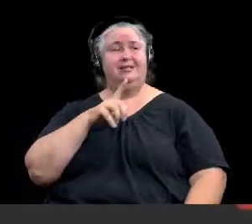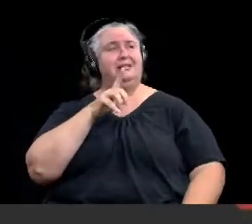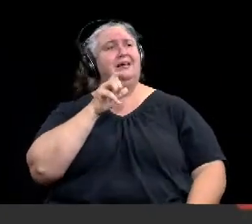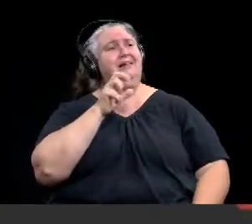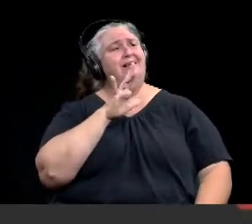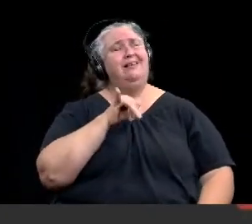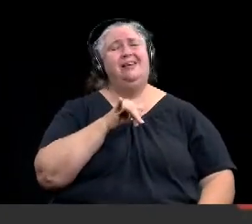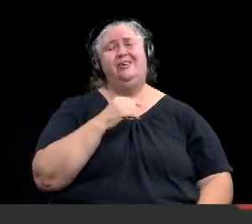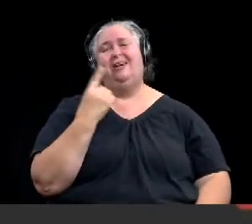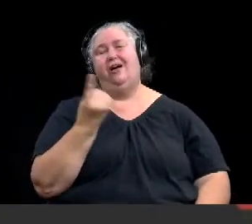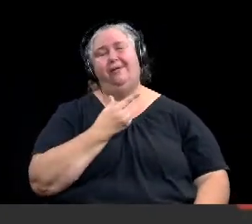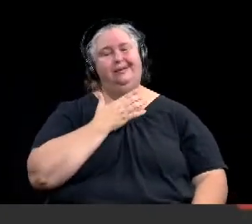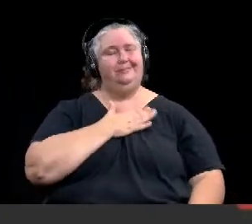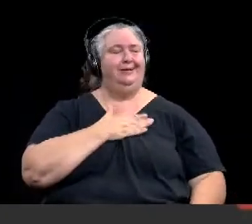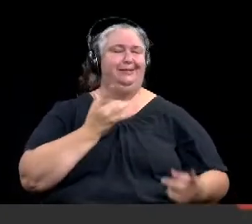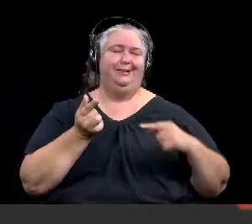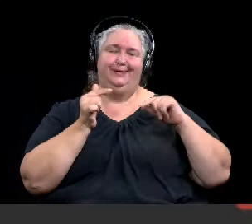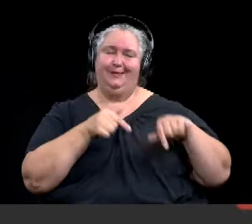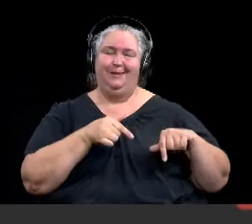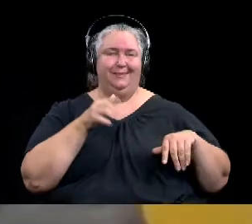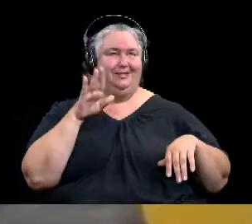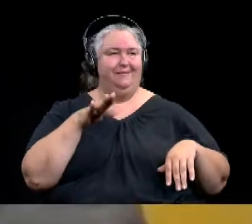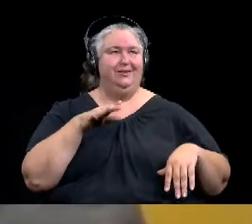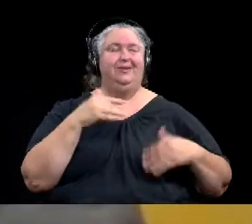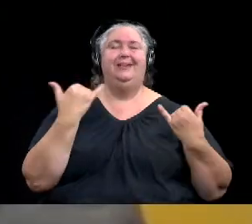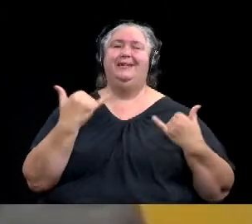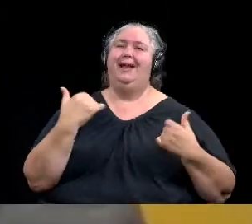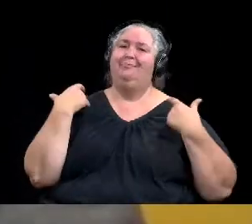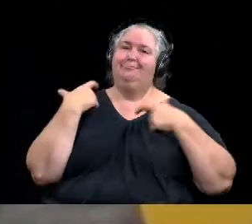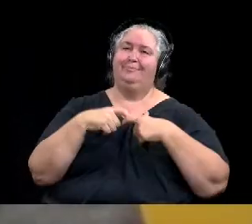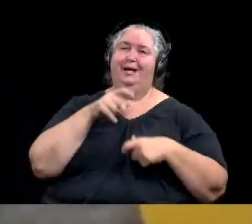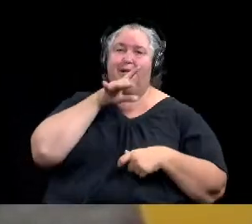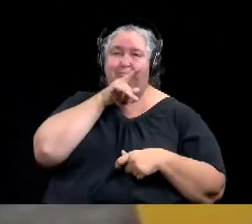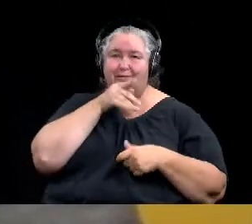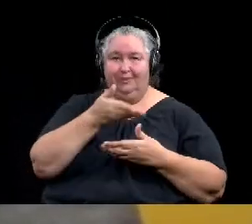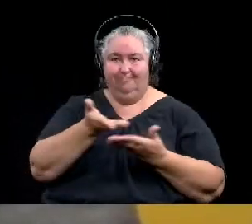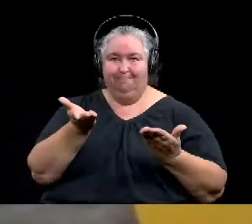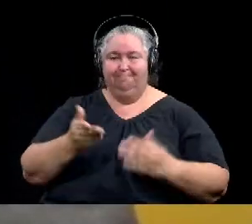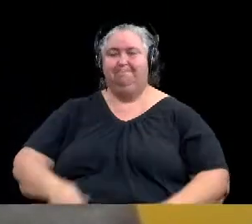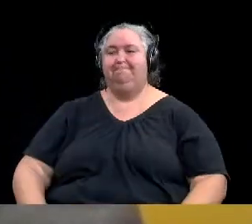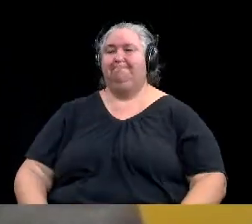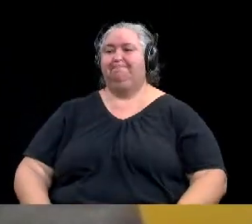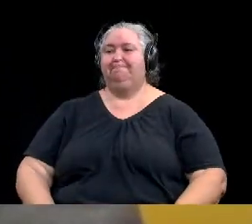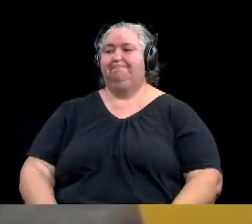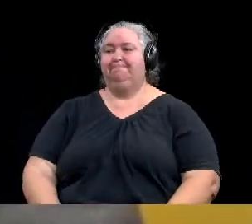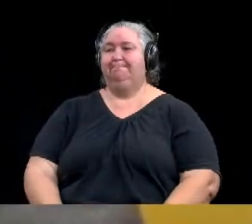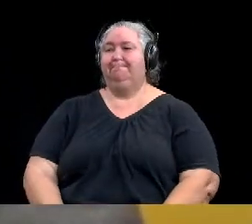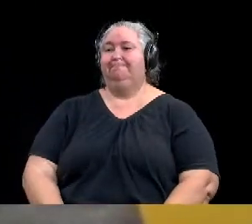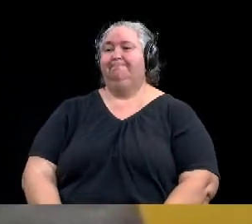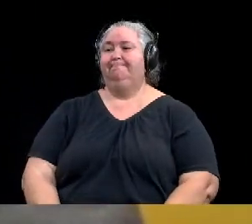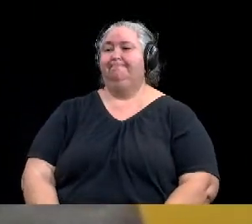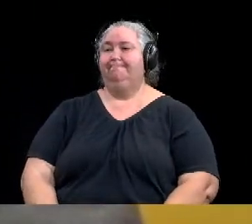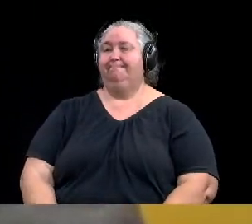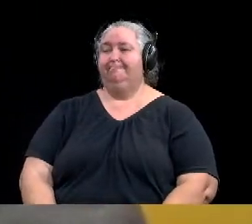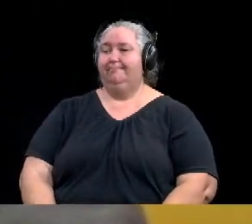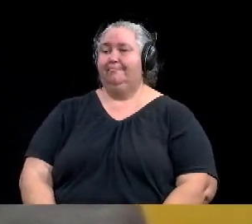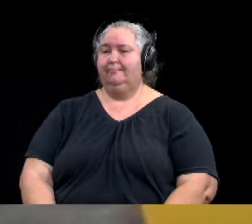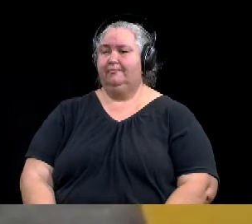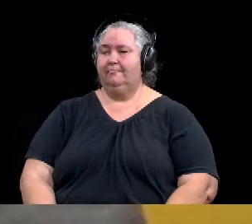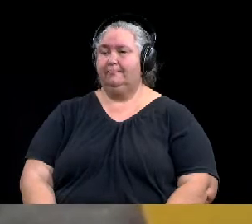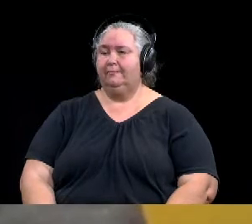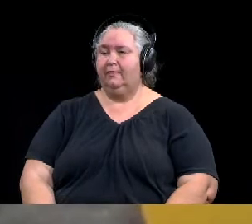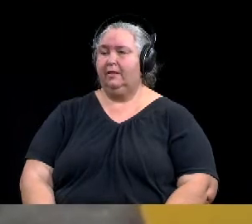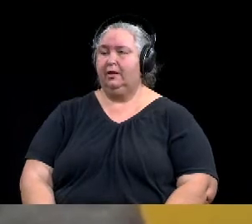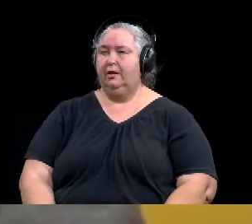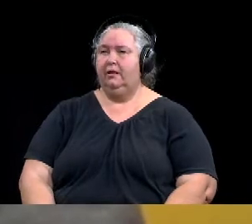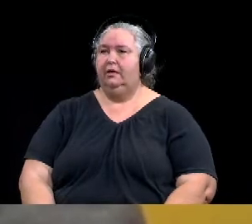to be here this afternoon. Para ayudar a nuestros ciudadanos que hablan español a saber lo que se dice durante esta conferencia de prensa, un